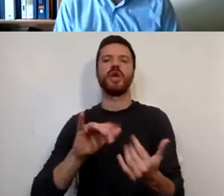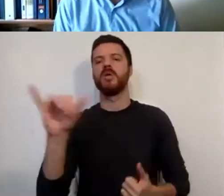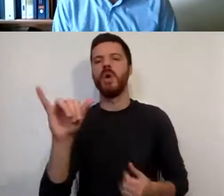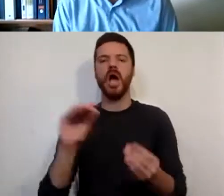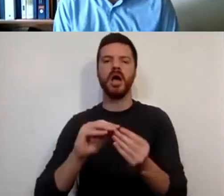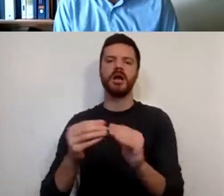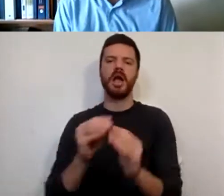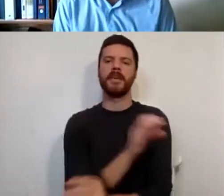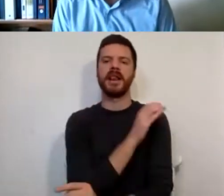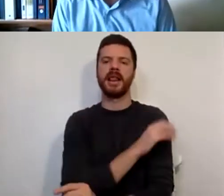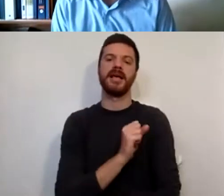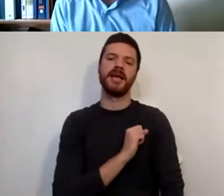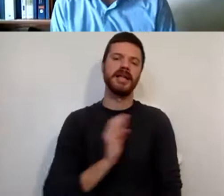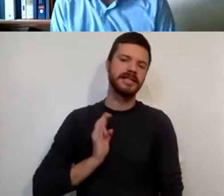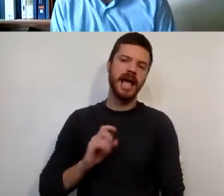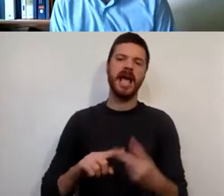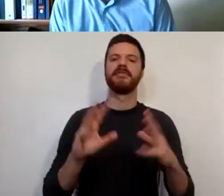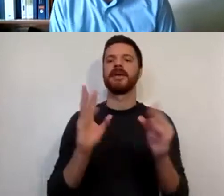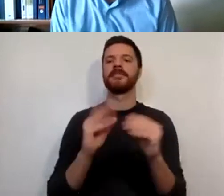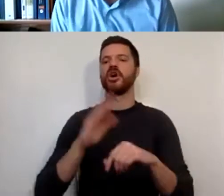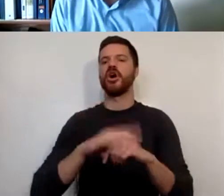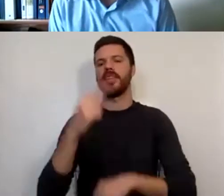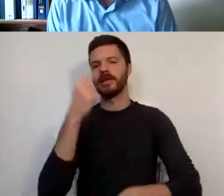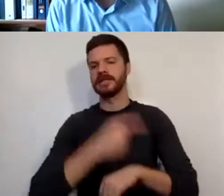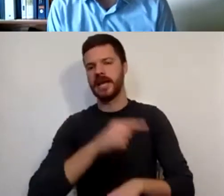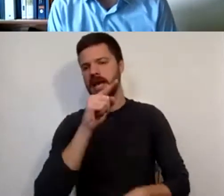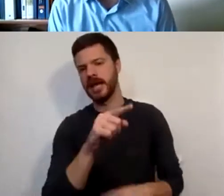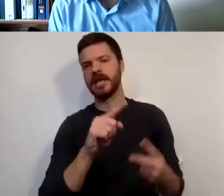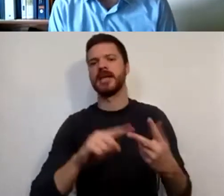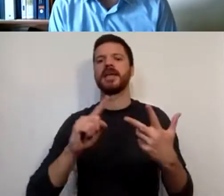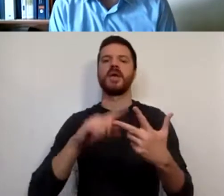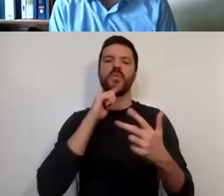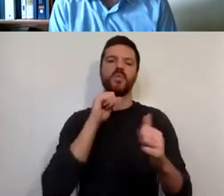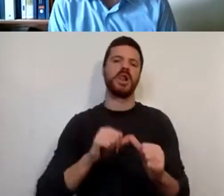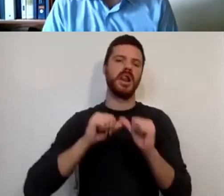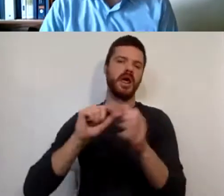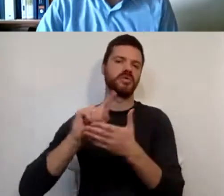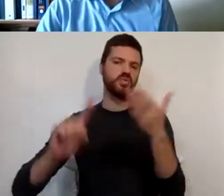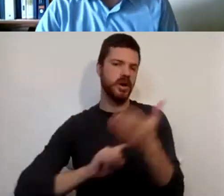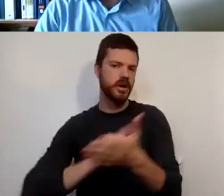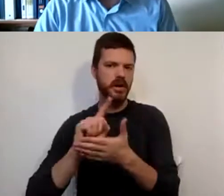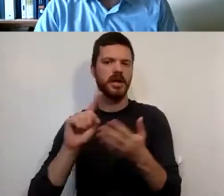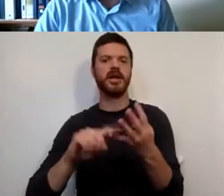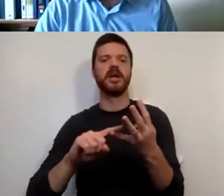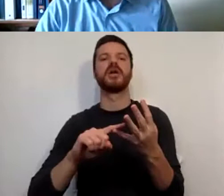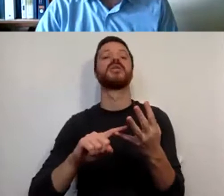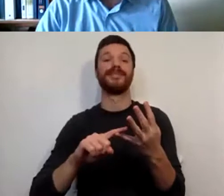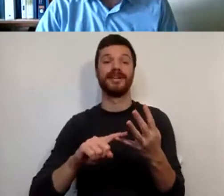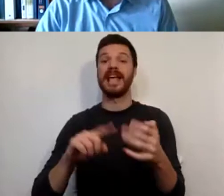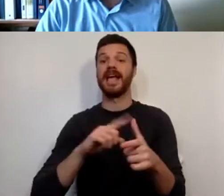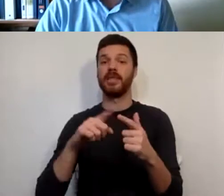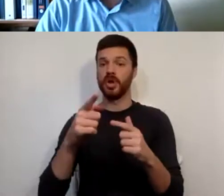clinic. We're going to have a meeting on such and such a date. It's going to last for an hour, and then you can just easily